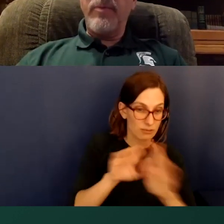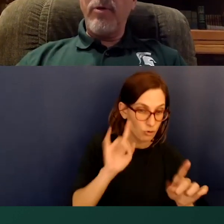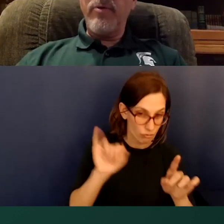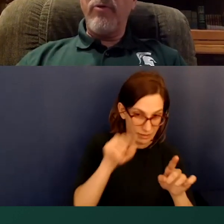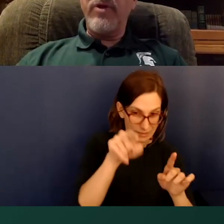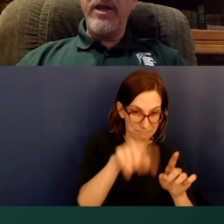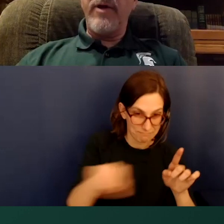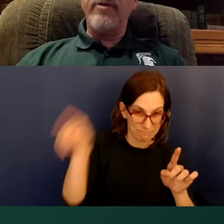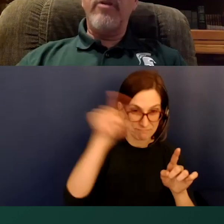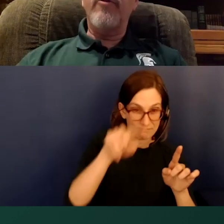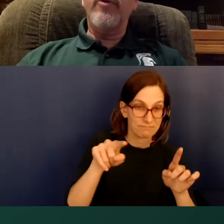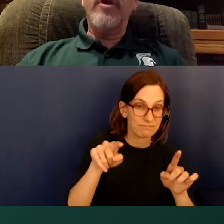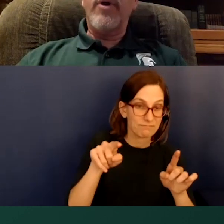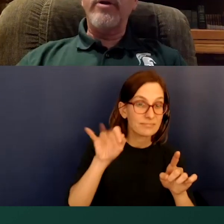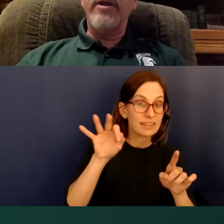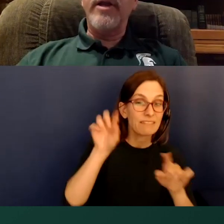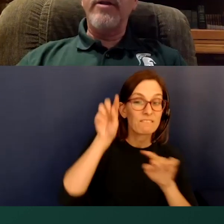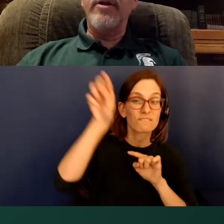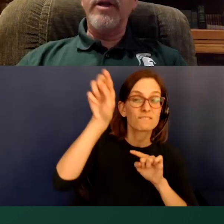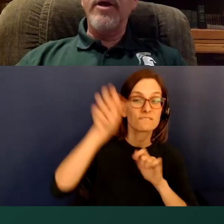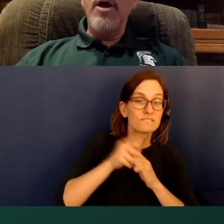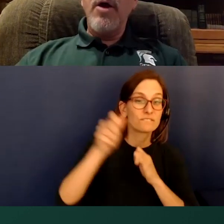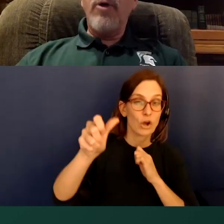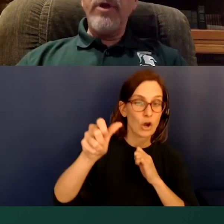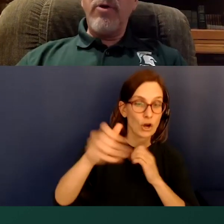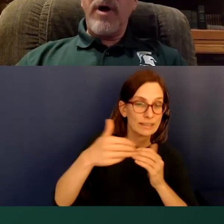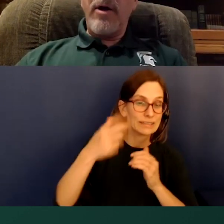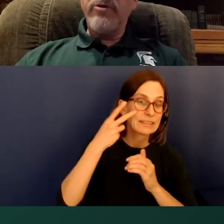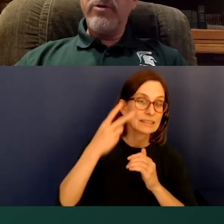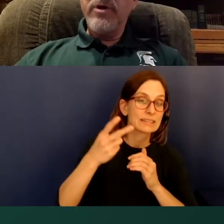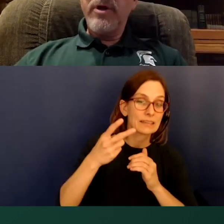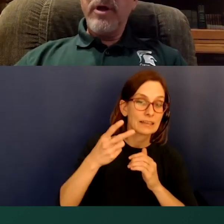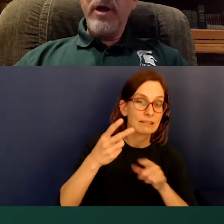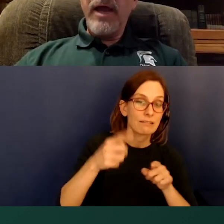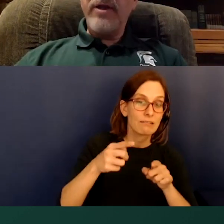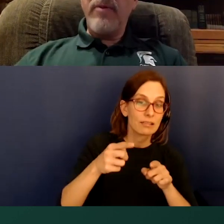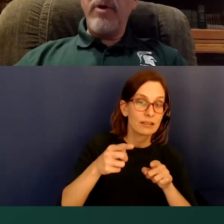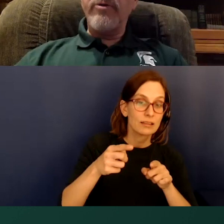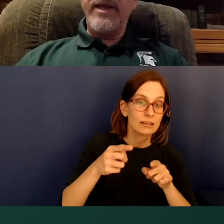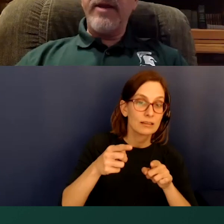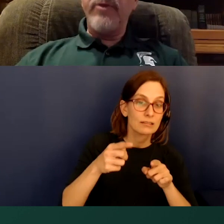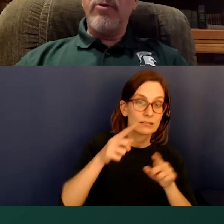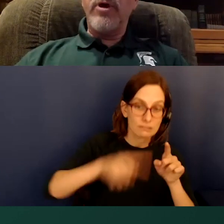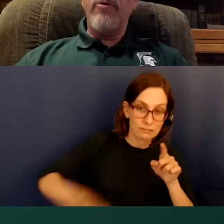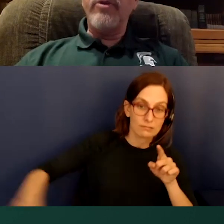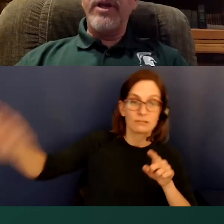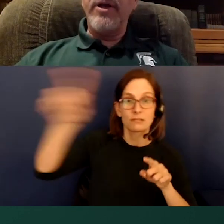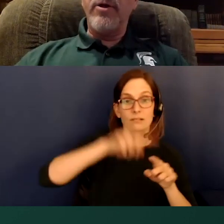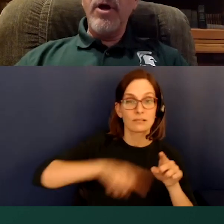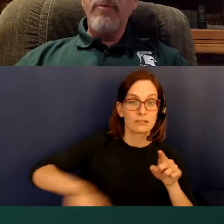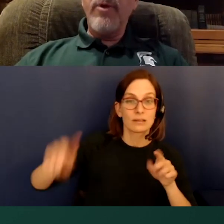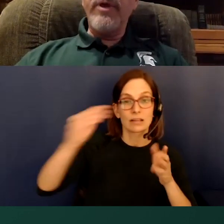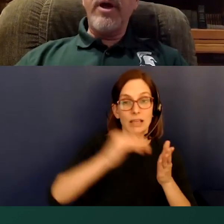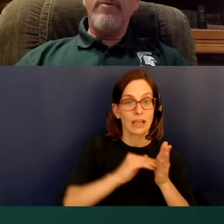So suppose we're over here at this furthest part. That's easy to see. When we go around and come around again, we don't come over to